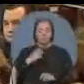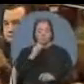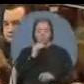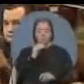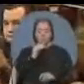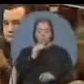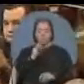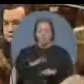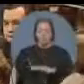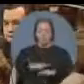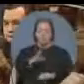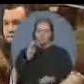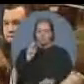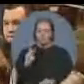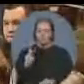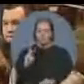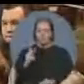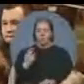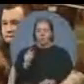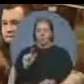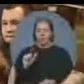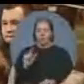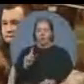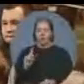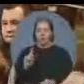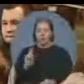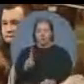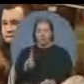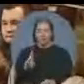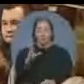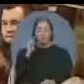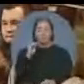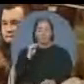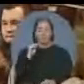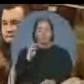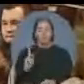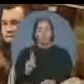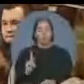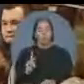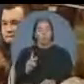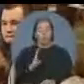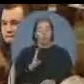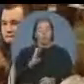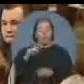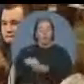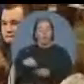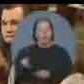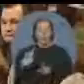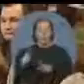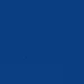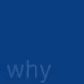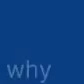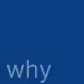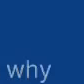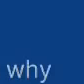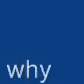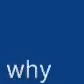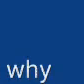2002. And in fact, Mr. Speaker, the government is following exactly the same policy established by his government in 2002.